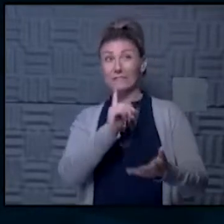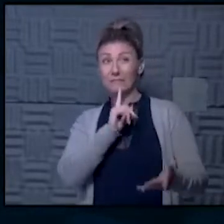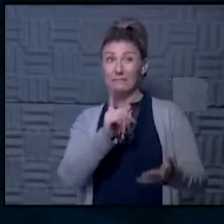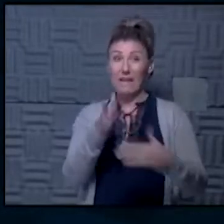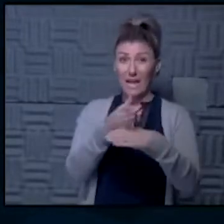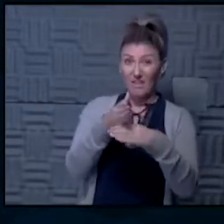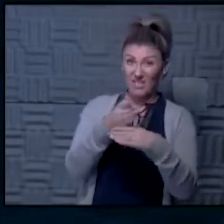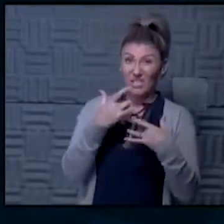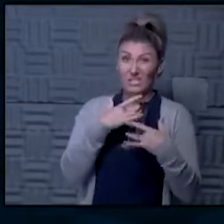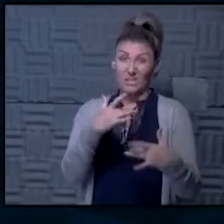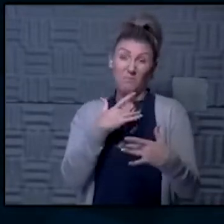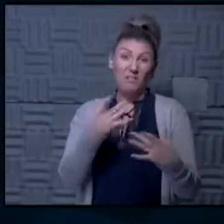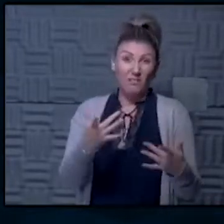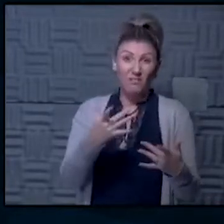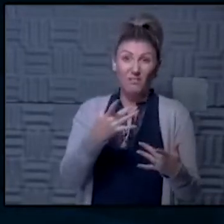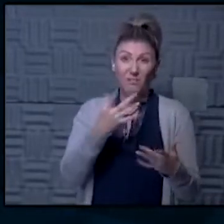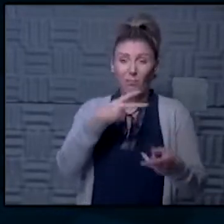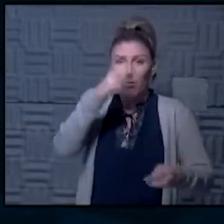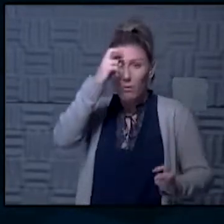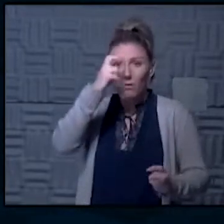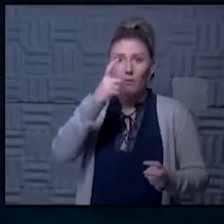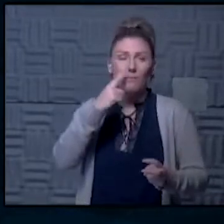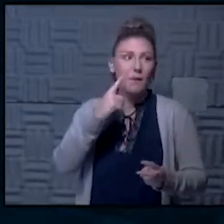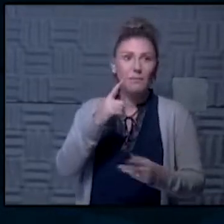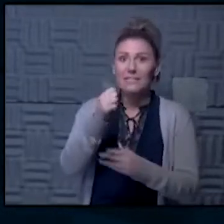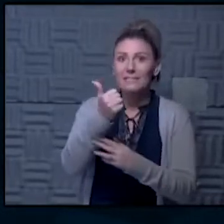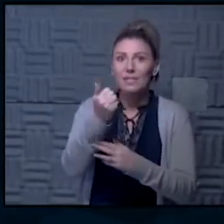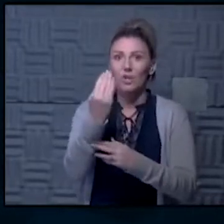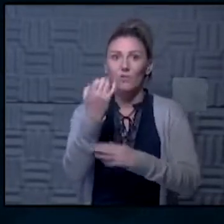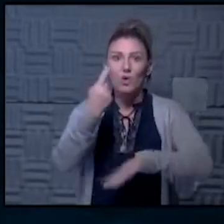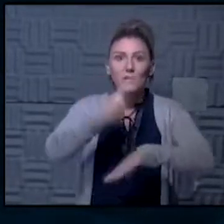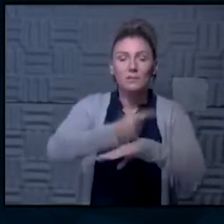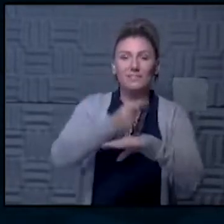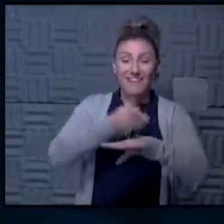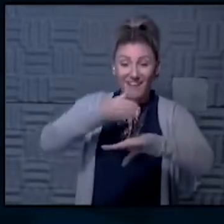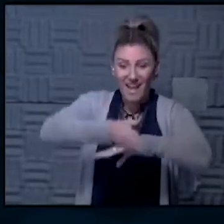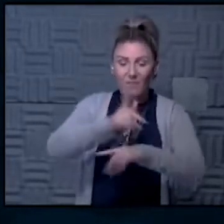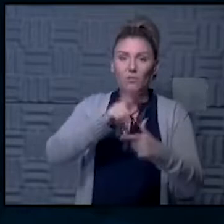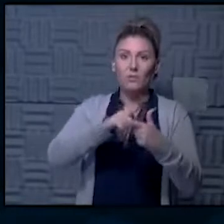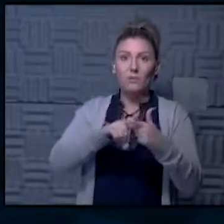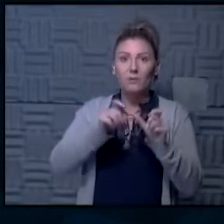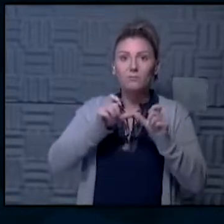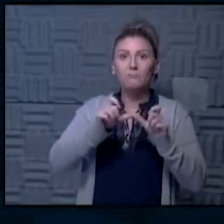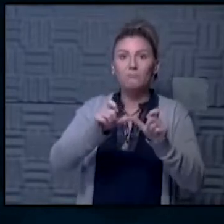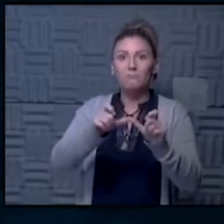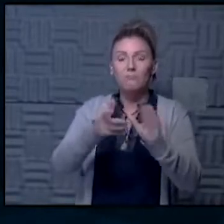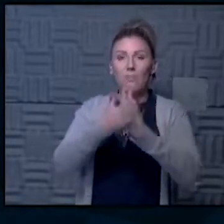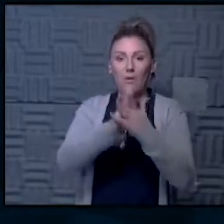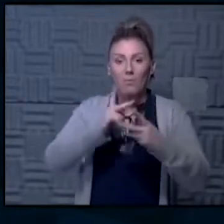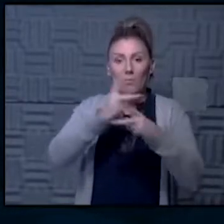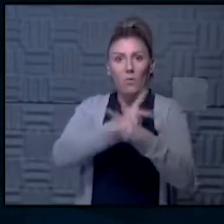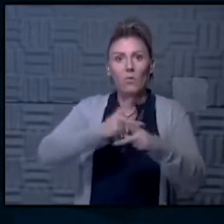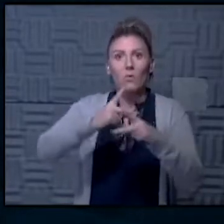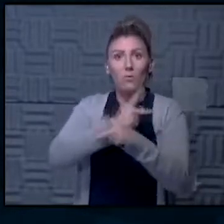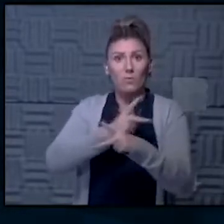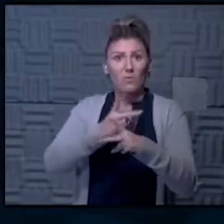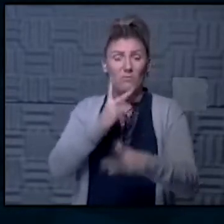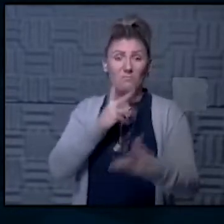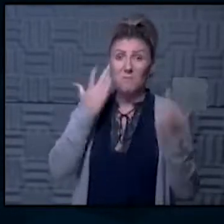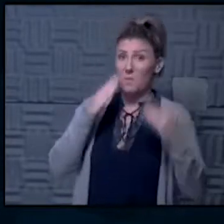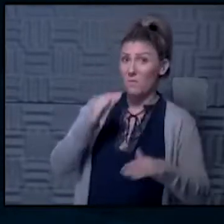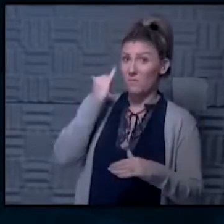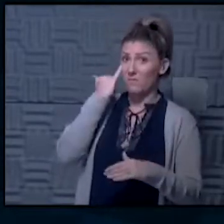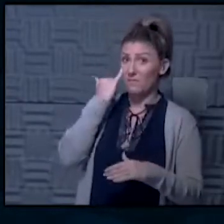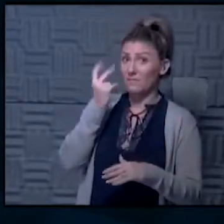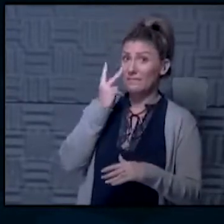average. It appears to be that they're sick sometimes 10, 14 days and then continue to get worse and need hospitalization. I don't know if you guys see that trend